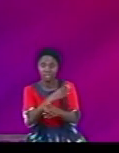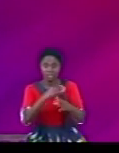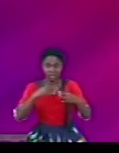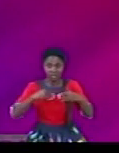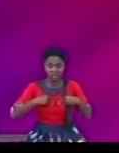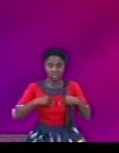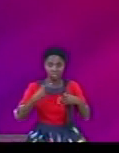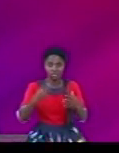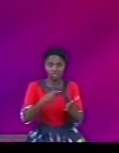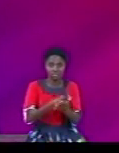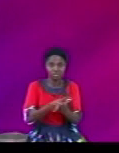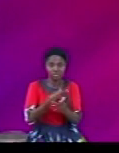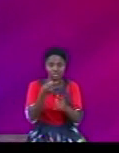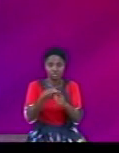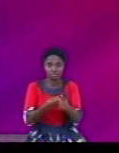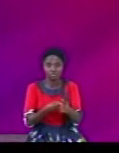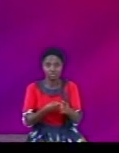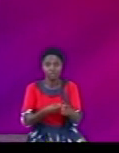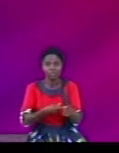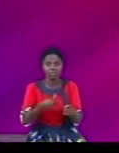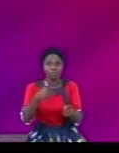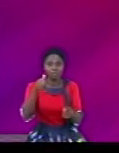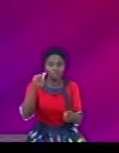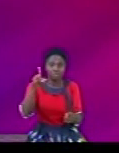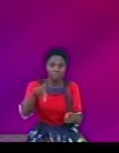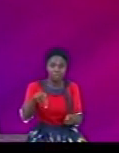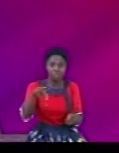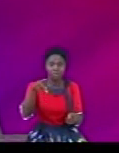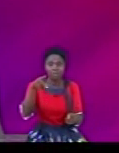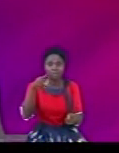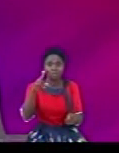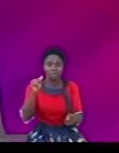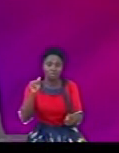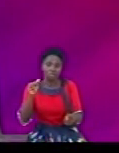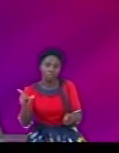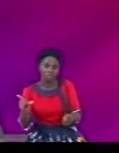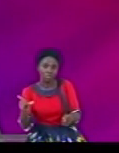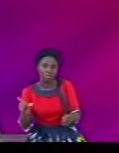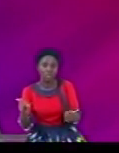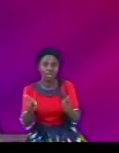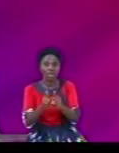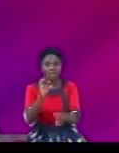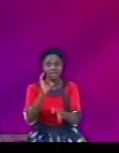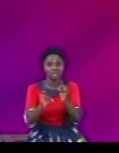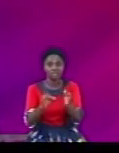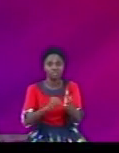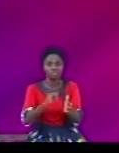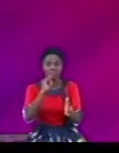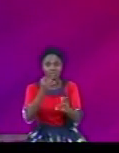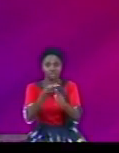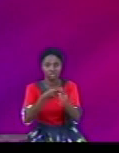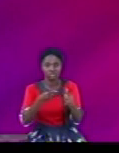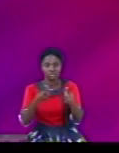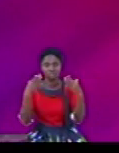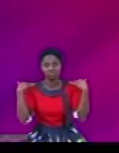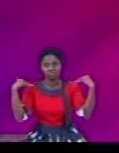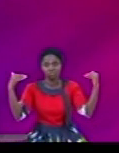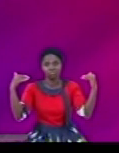man. They received it as if an angel was talking to them. Despite his